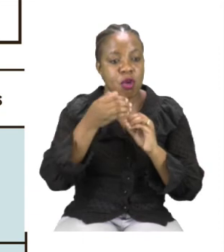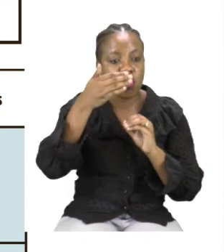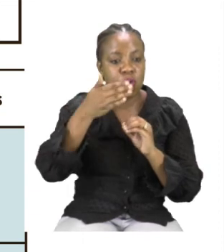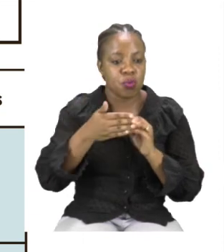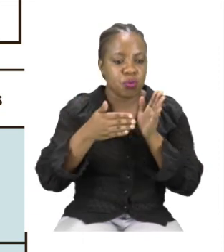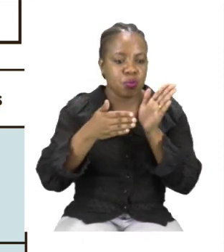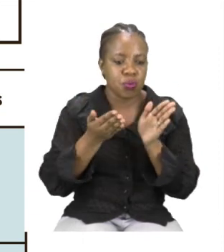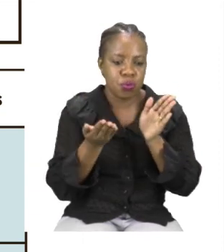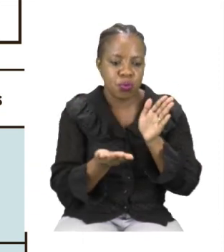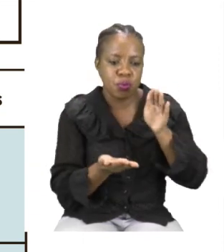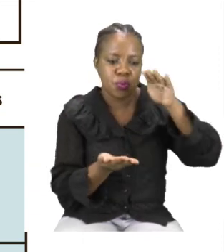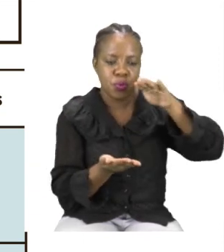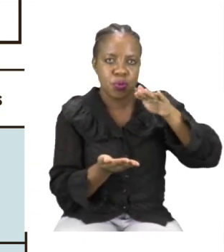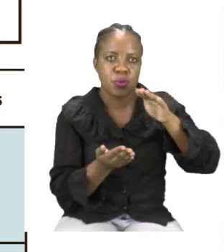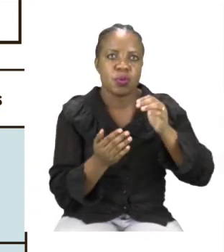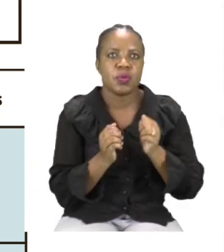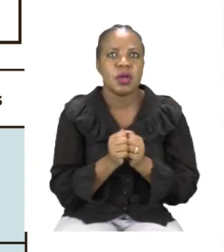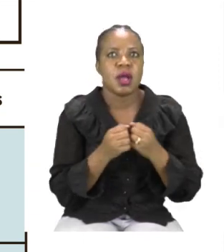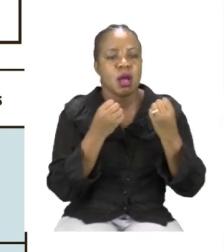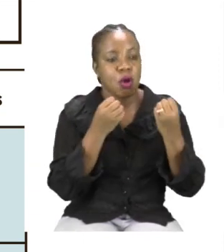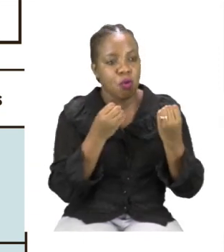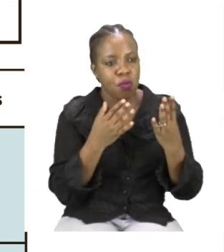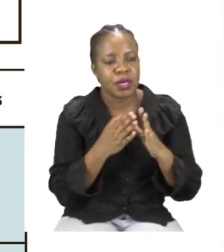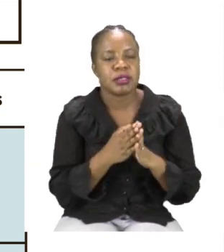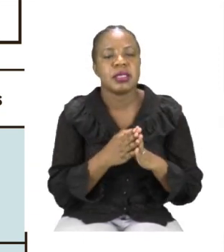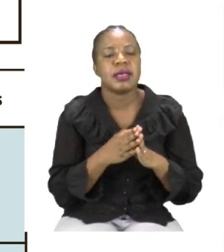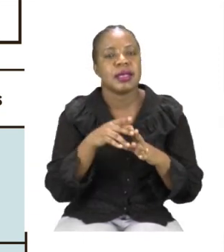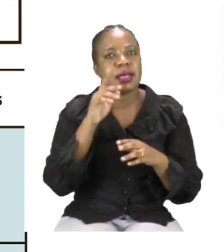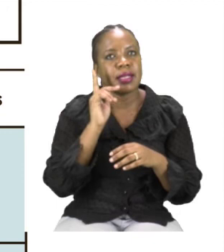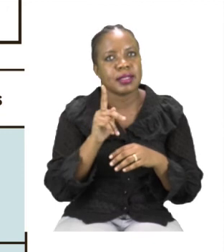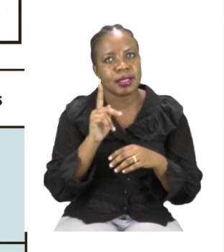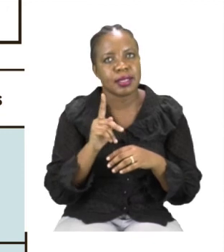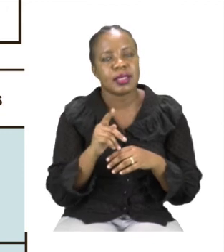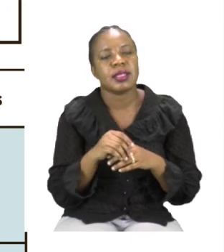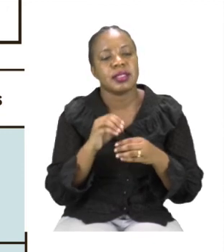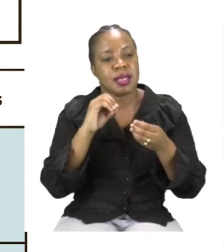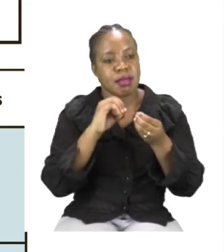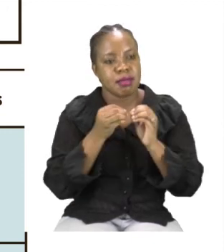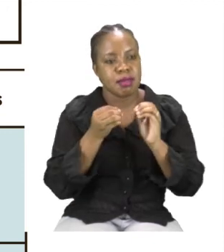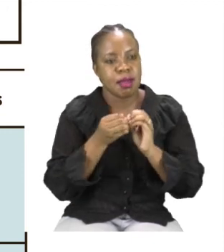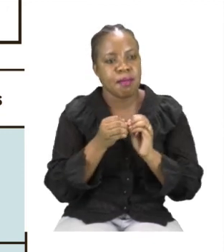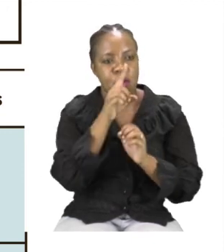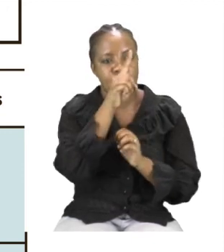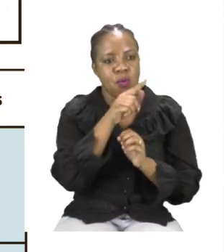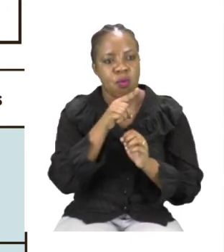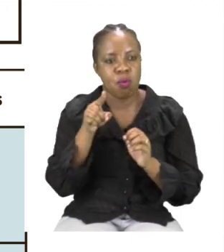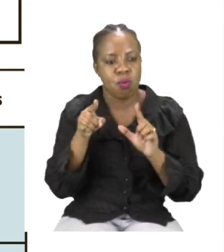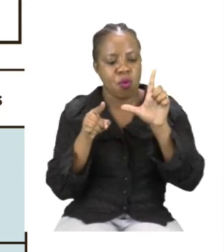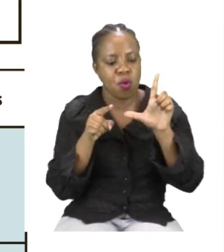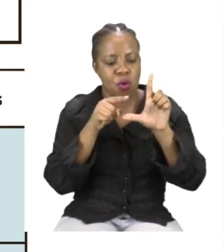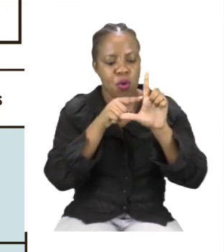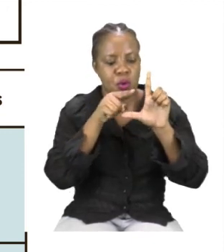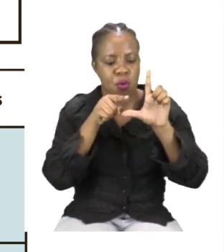shape and the number of angles. Now this means that you need to take your time